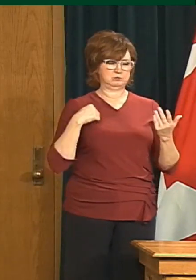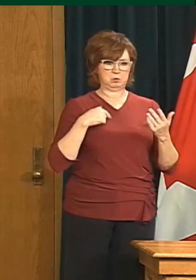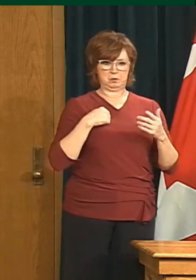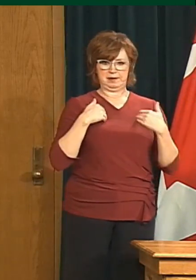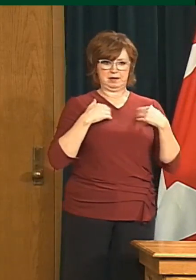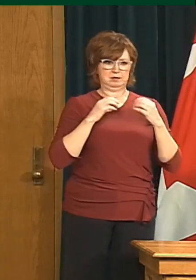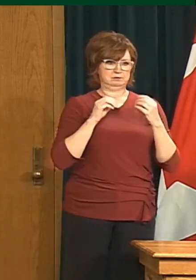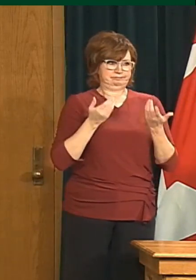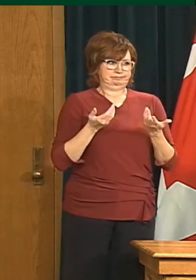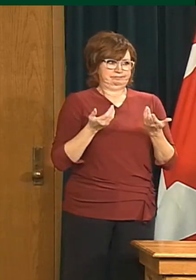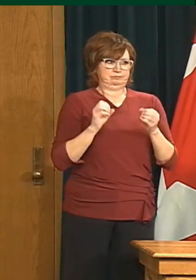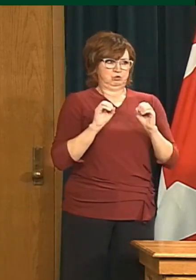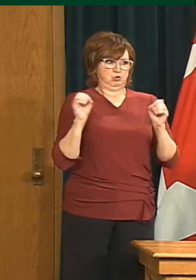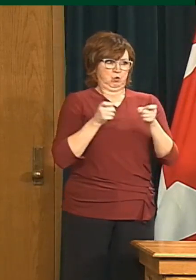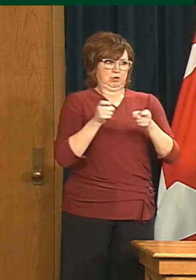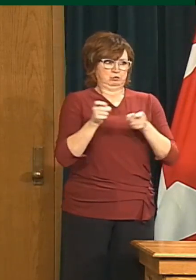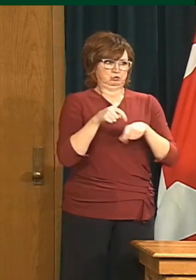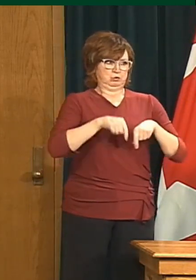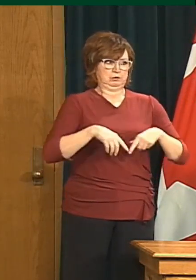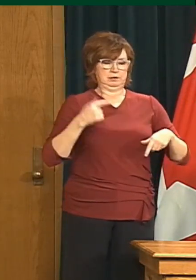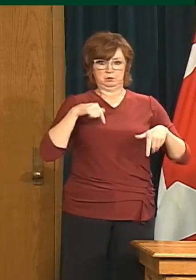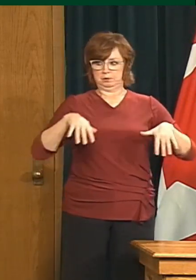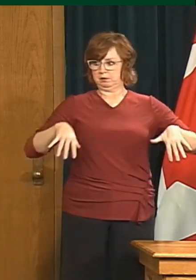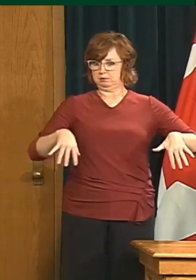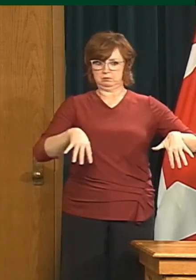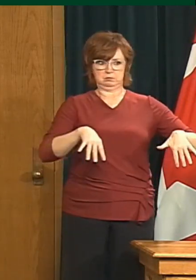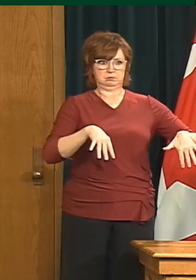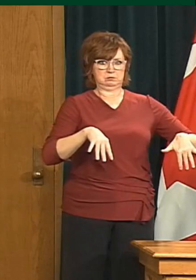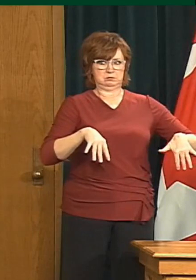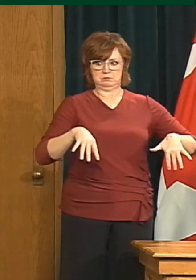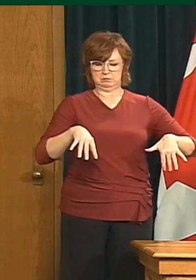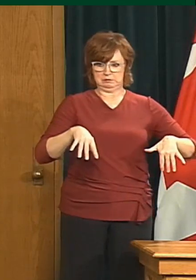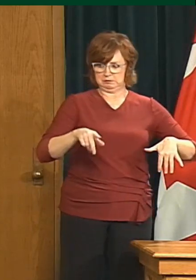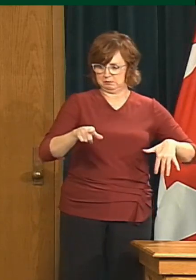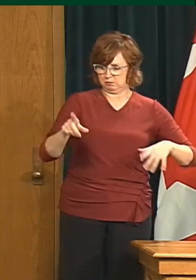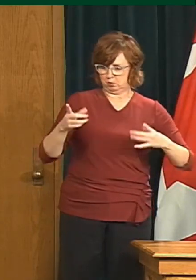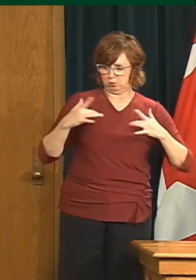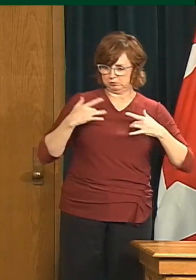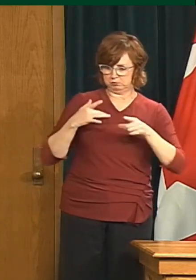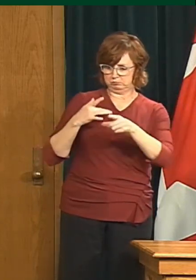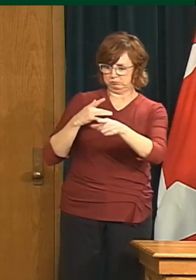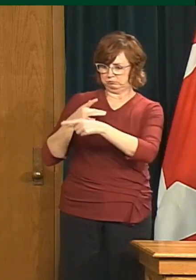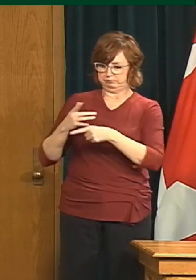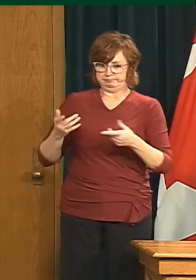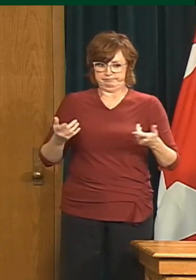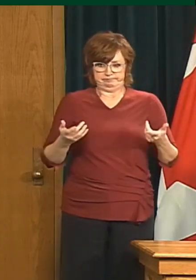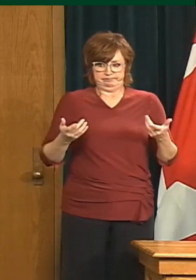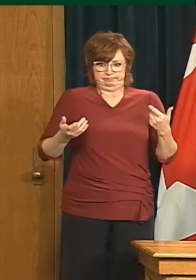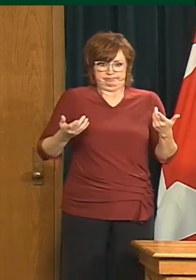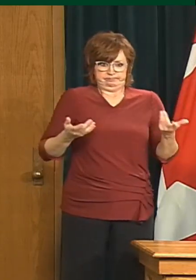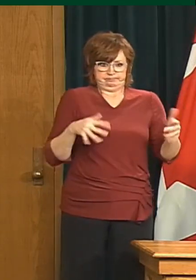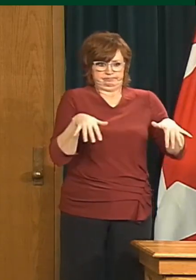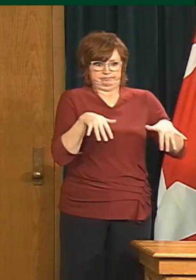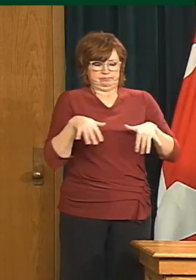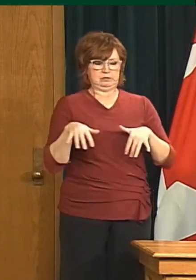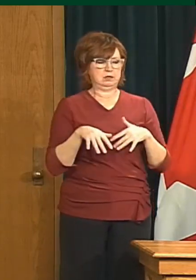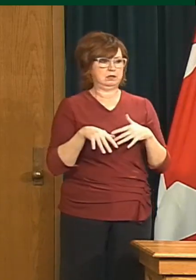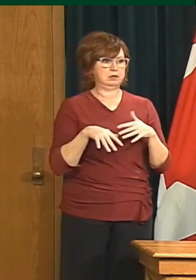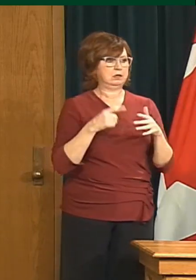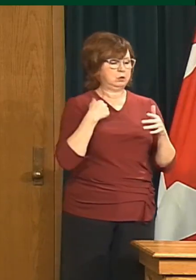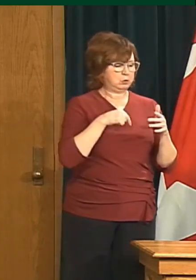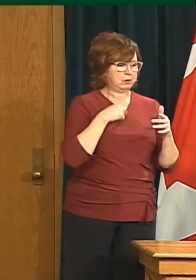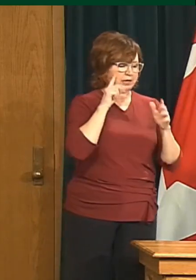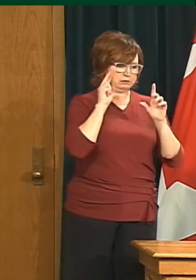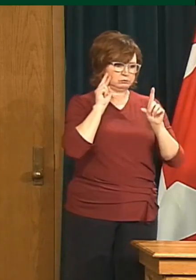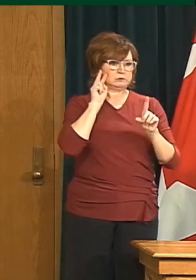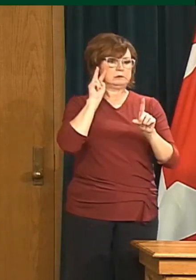The responsibility we need to take is in the recovery, and we need to be very mindful of what that recovery will